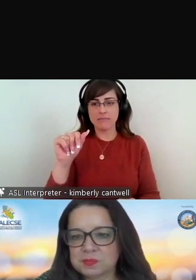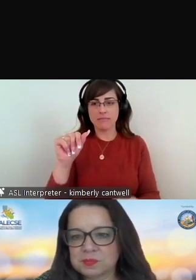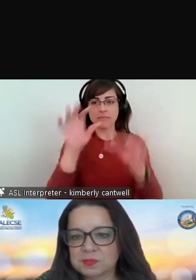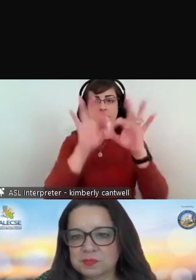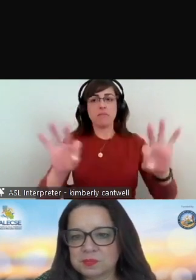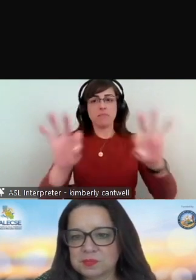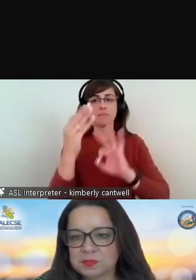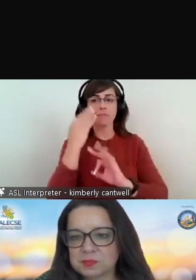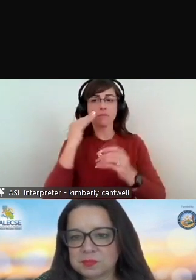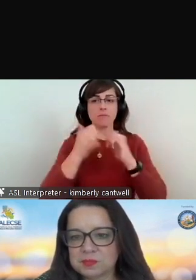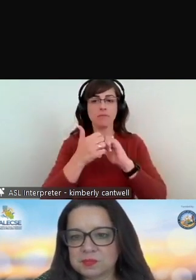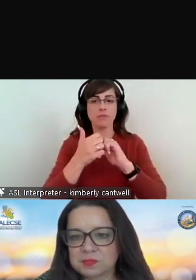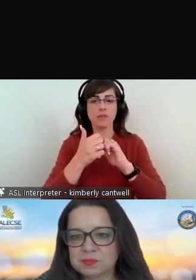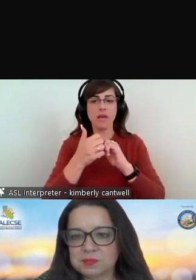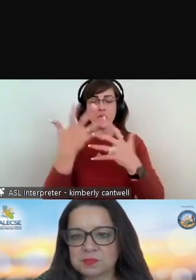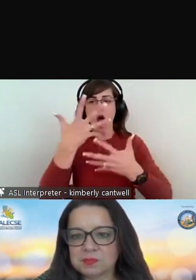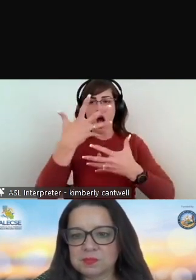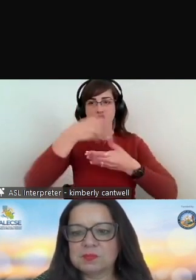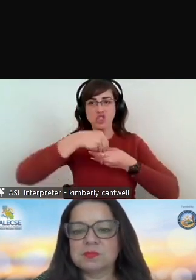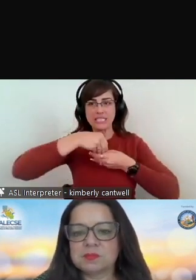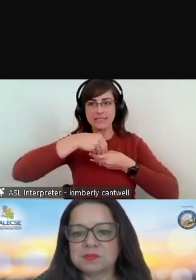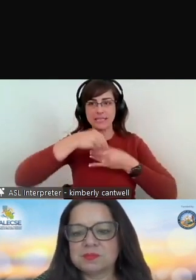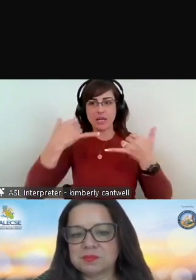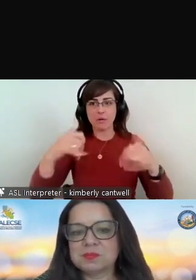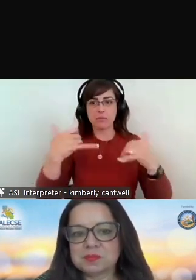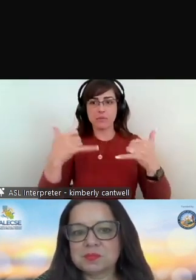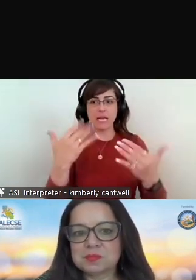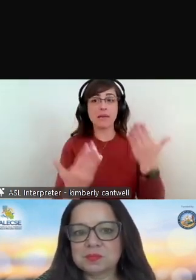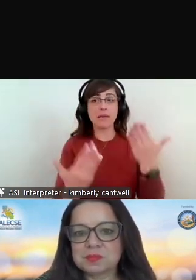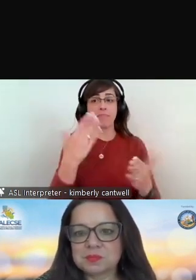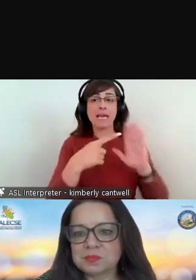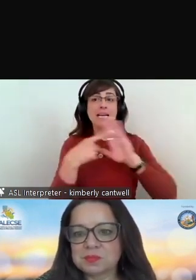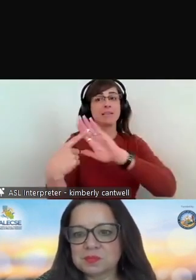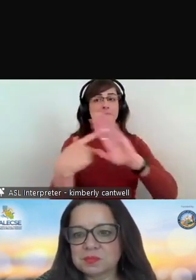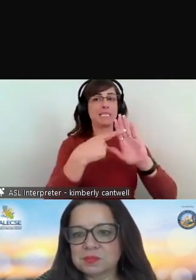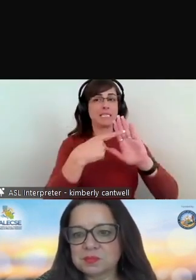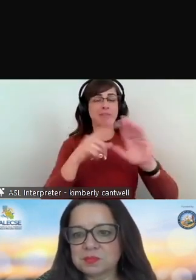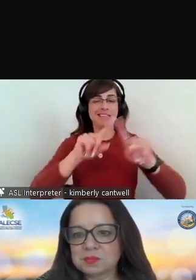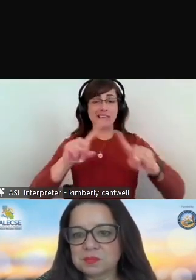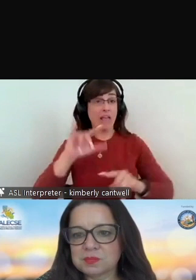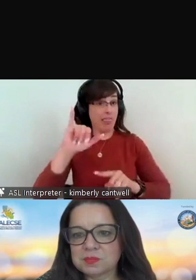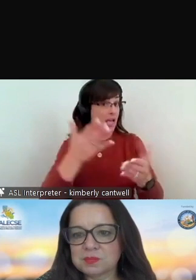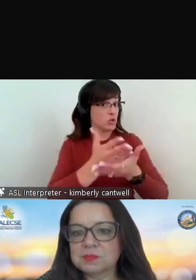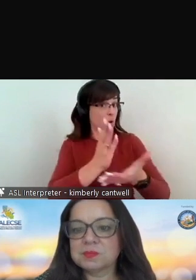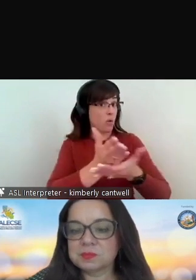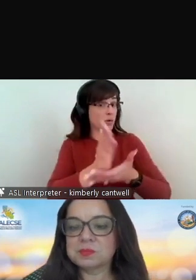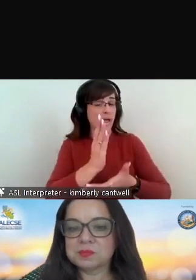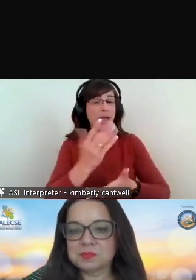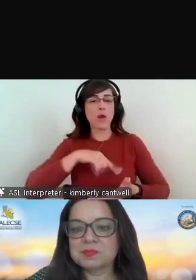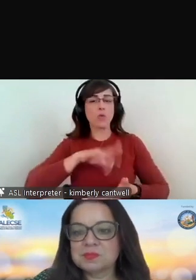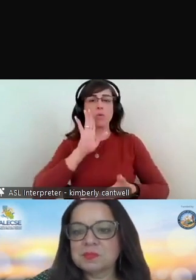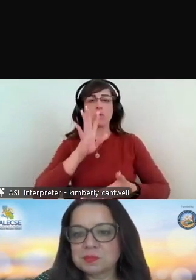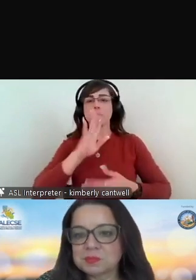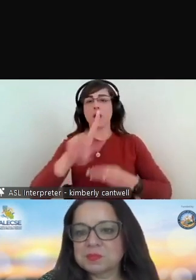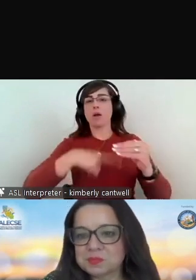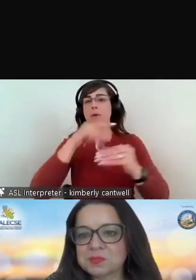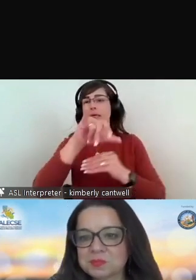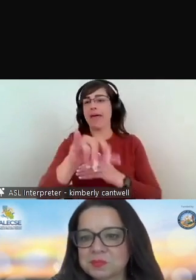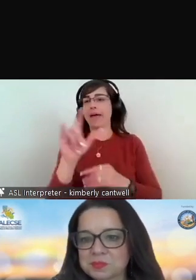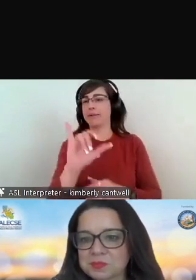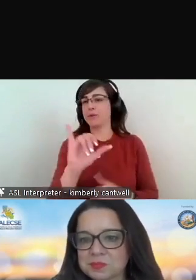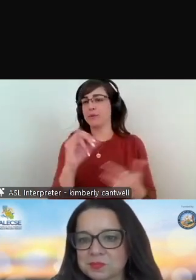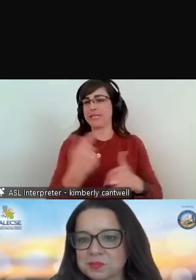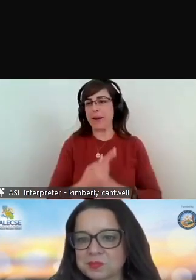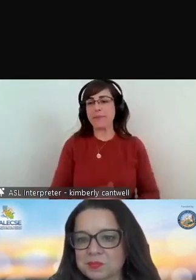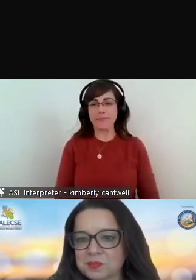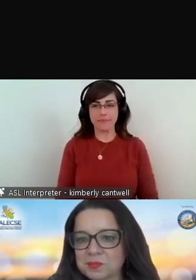Important to note how autistic play may display differently, and that's okay. And we are going to talk about that as well